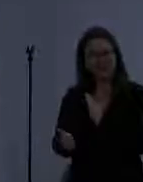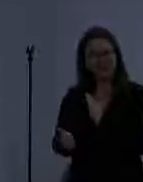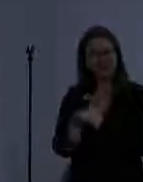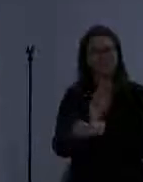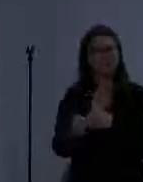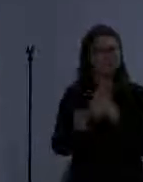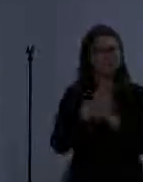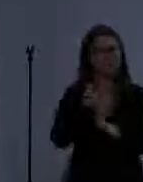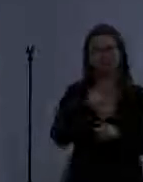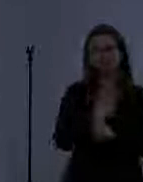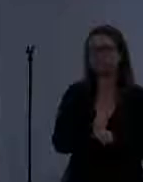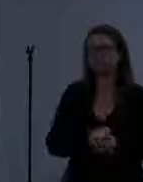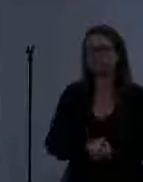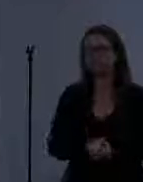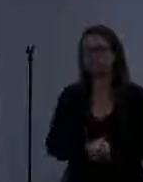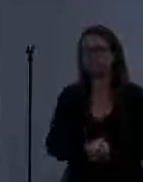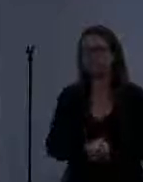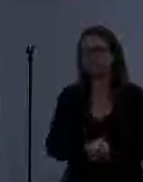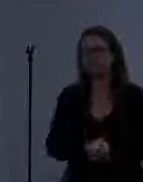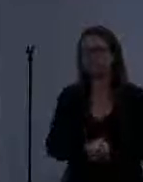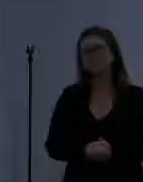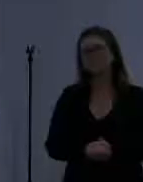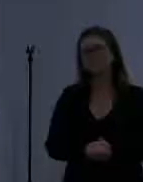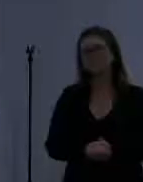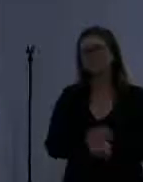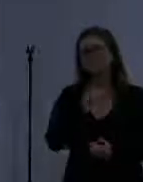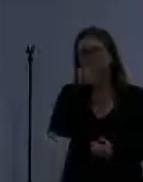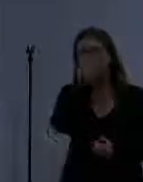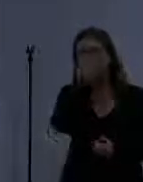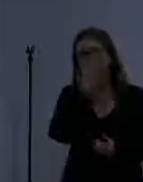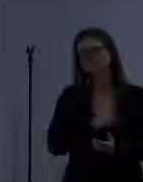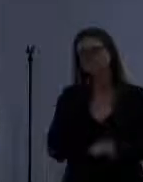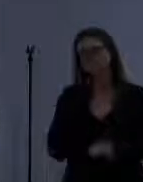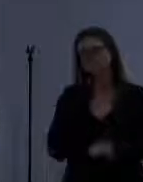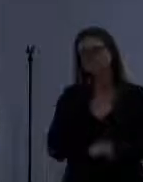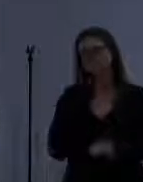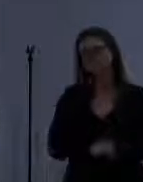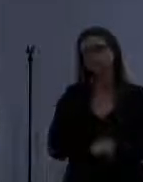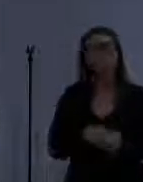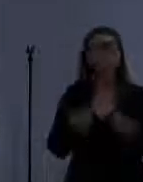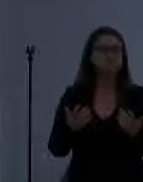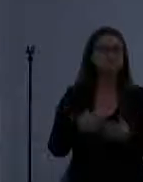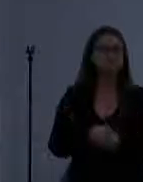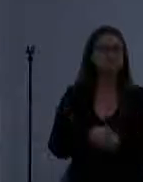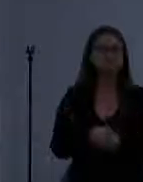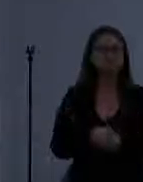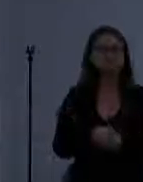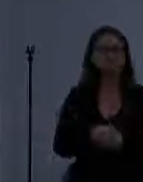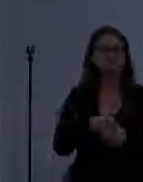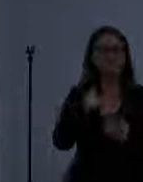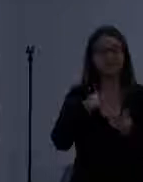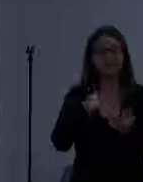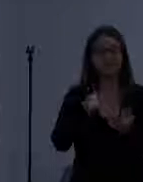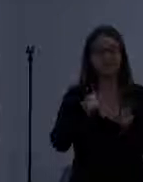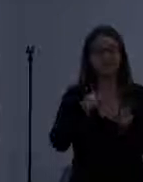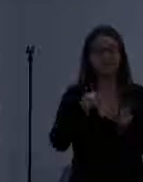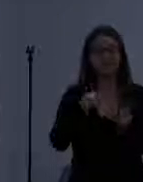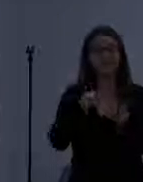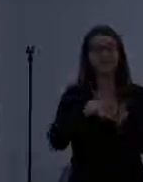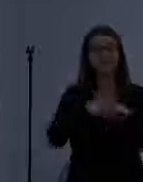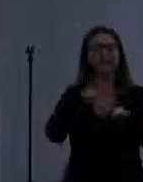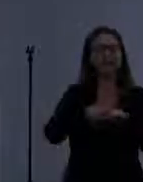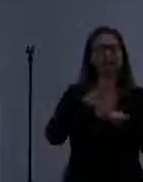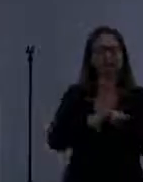an example of this would be maybe a person, a worker sees that a person they support is